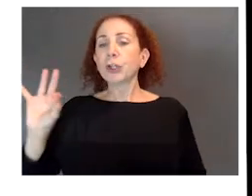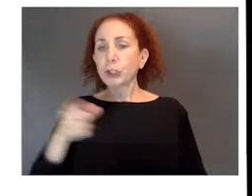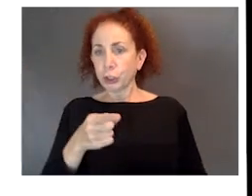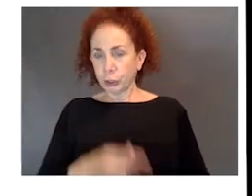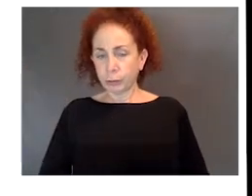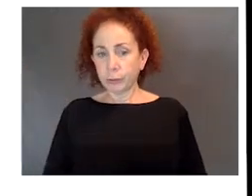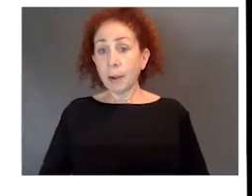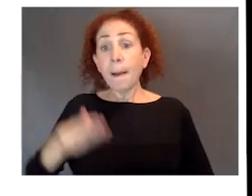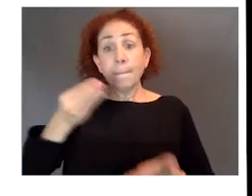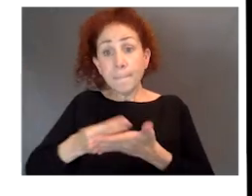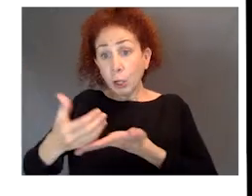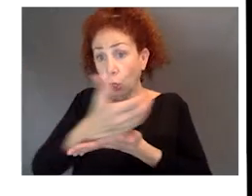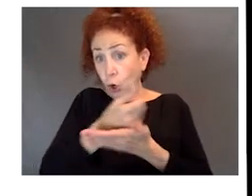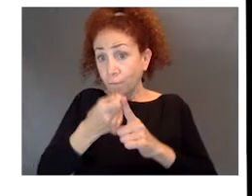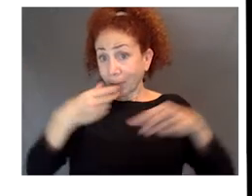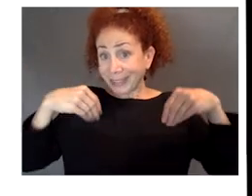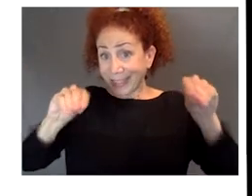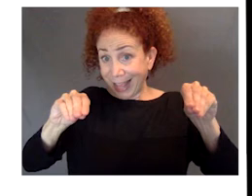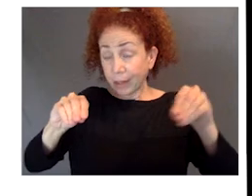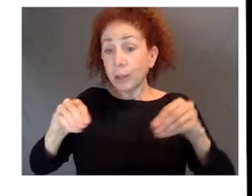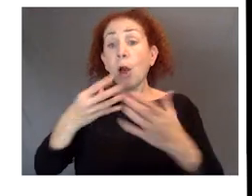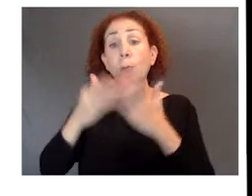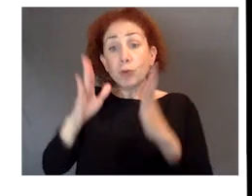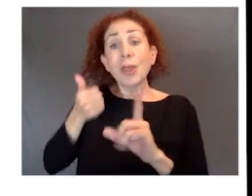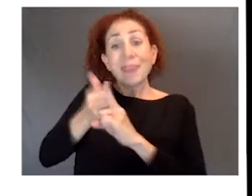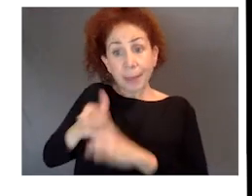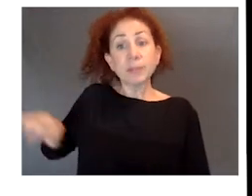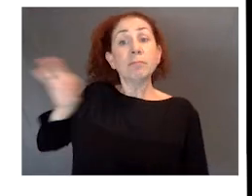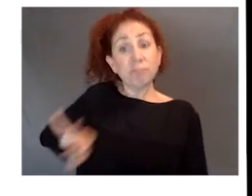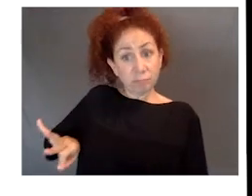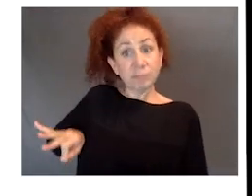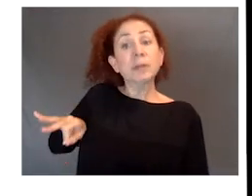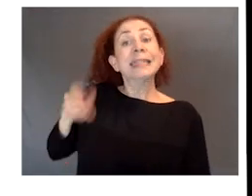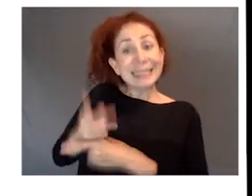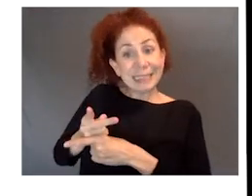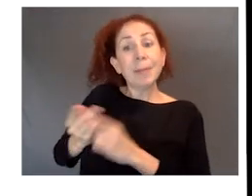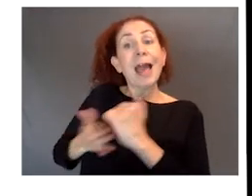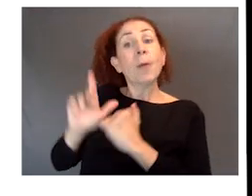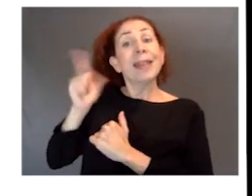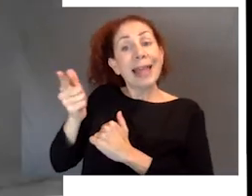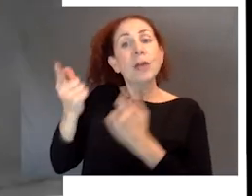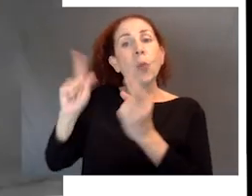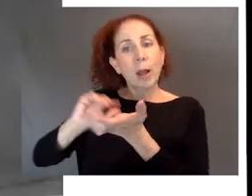furniture, and the money generated would come back to the prisoner to help them when they left the prison.